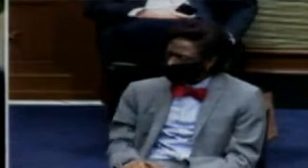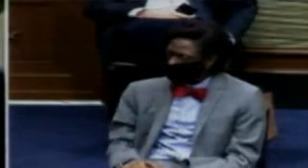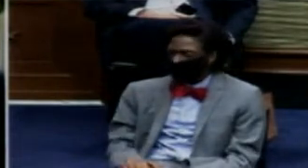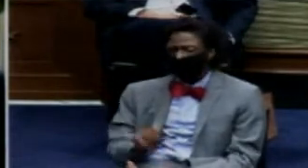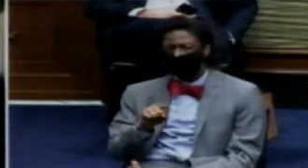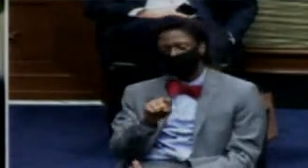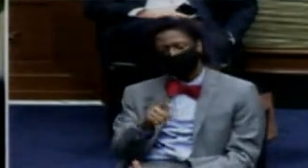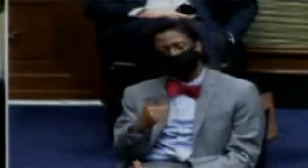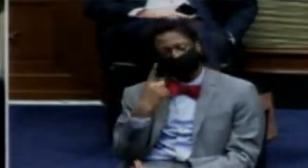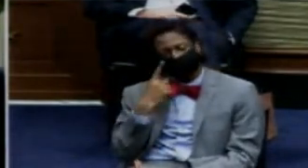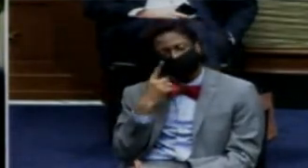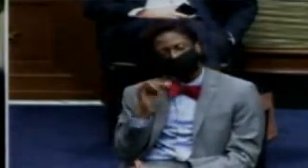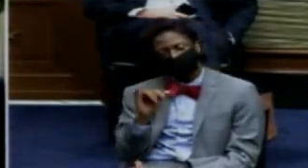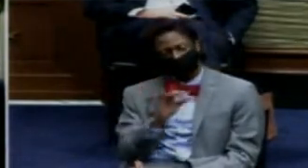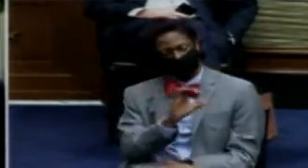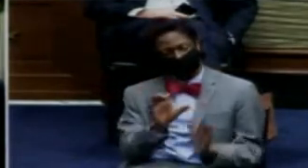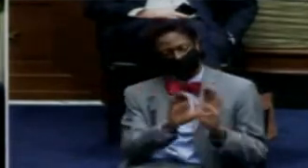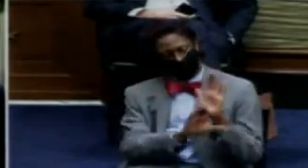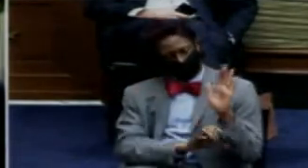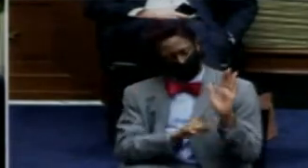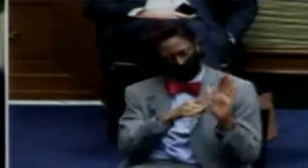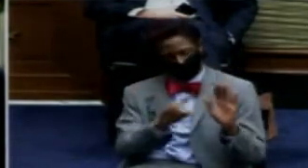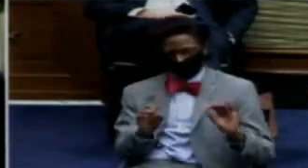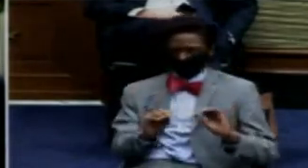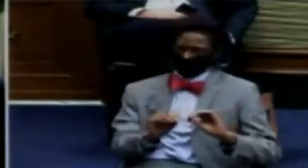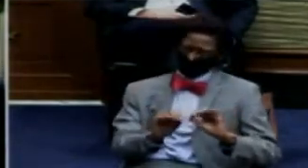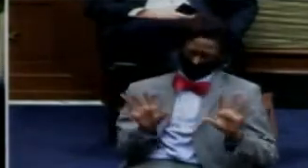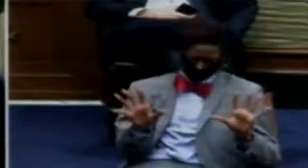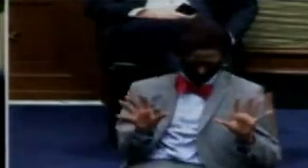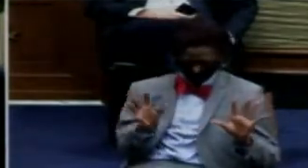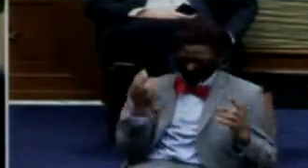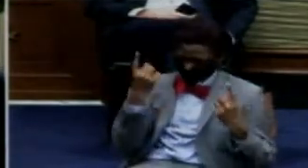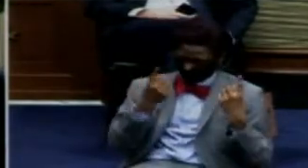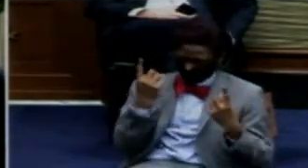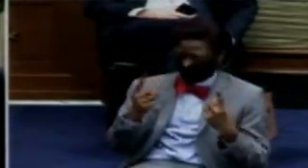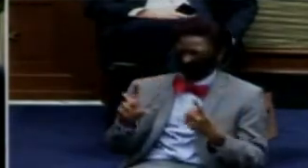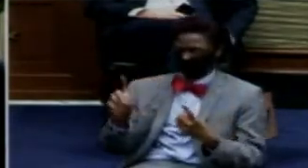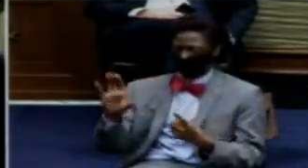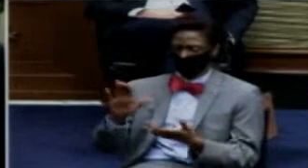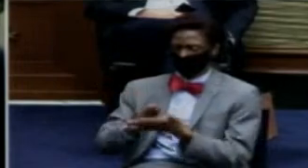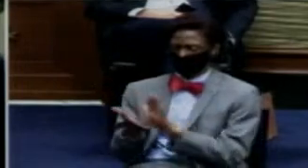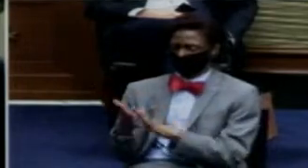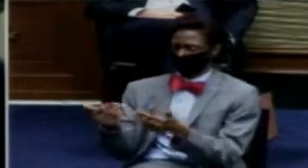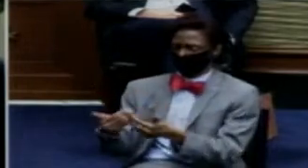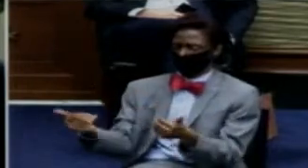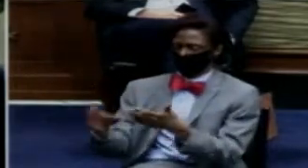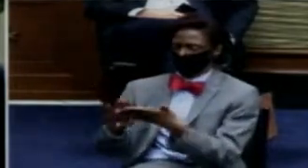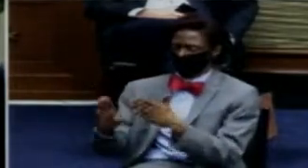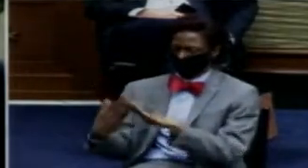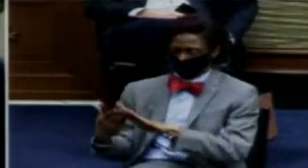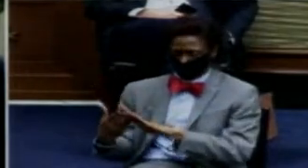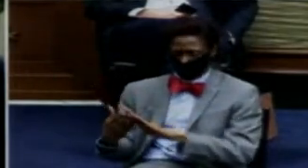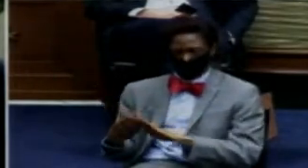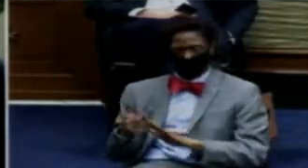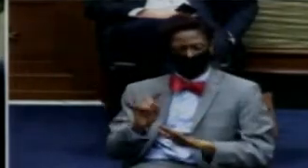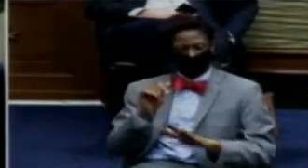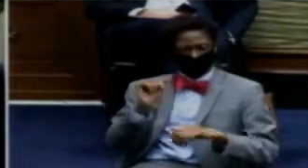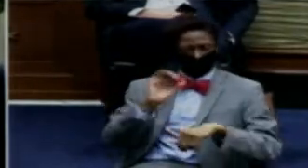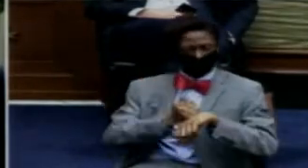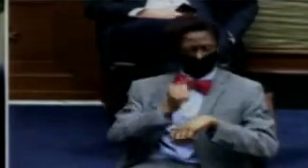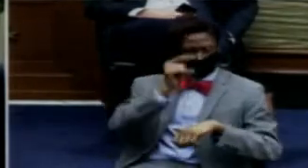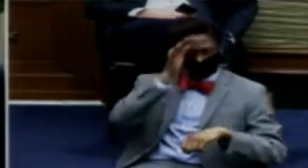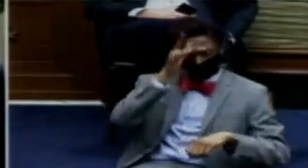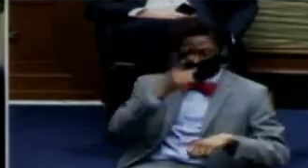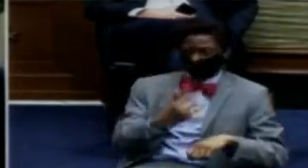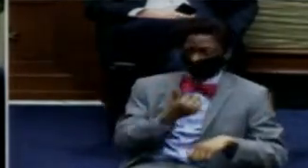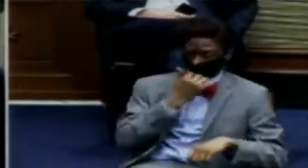Yeah, it sounds like the Constitution clearly contemplates that the district be a separate city, doesn't it? Were the founding fathers just wrong in